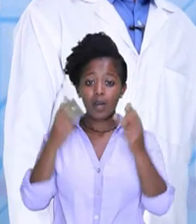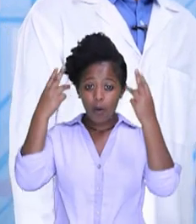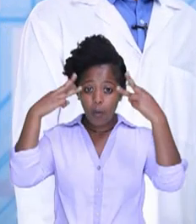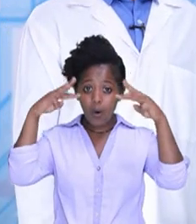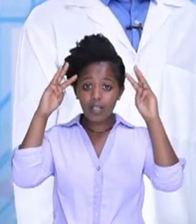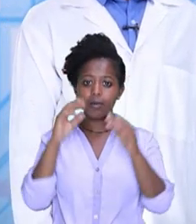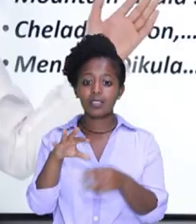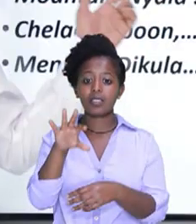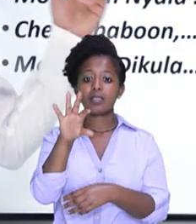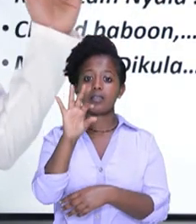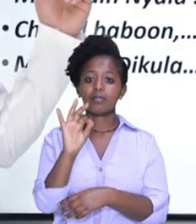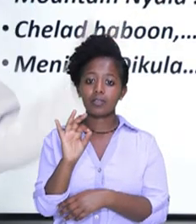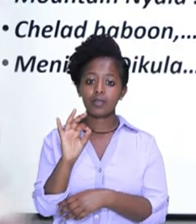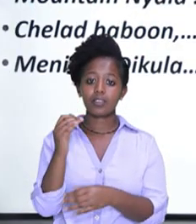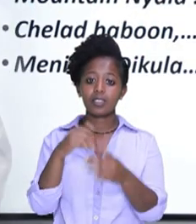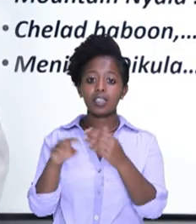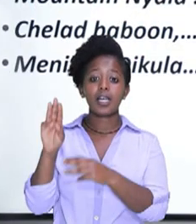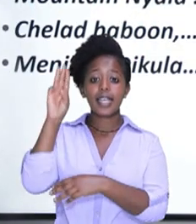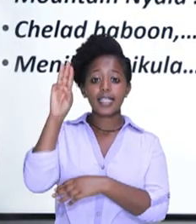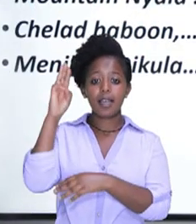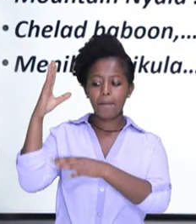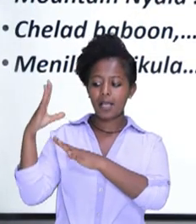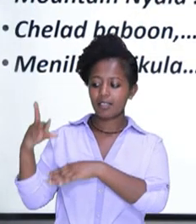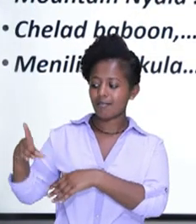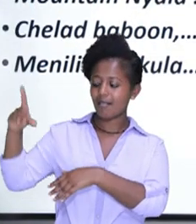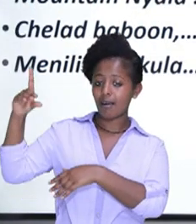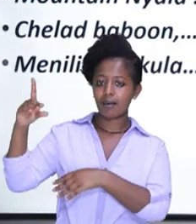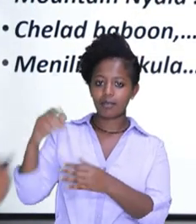Walia ibex is found in the Samin Highlands.